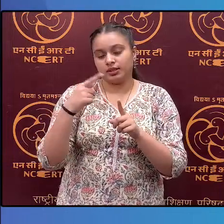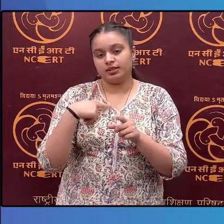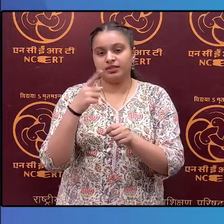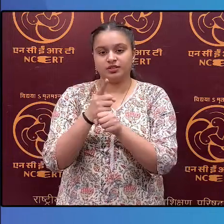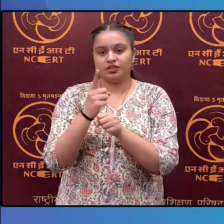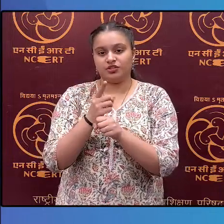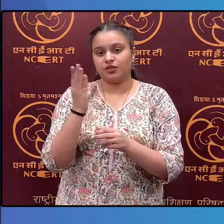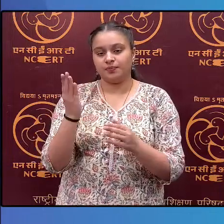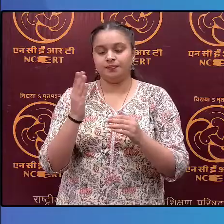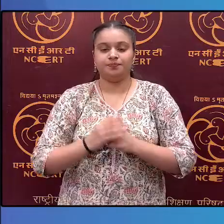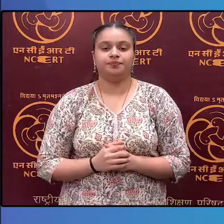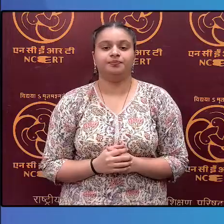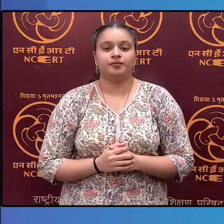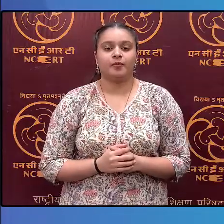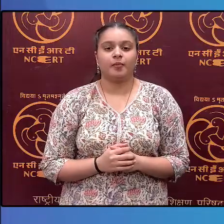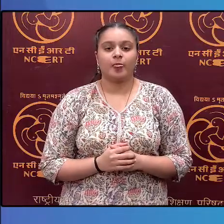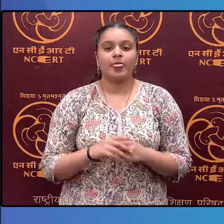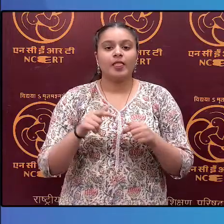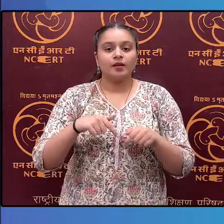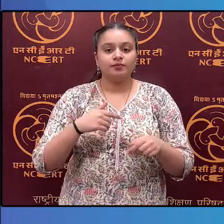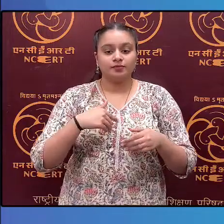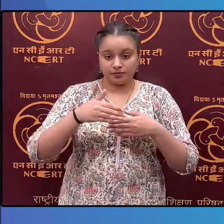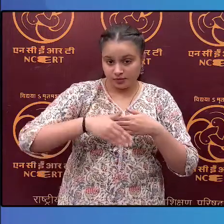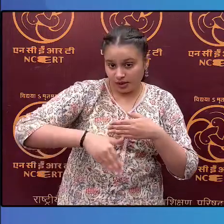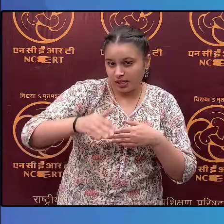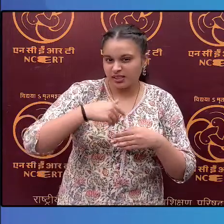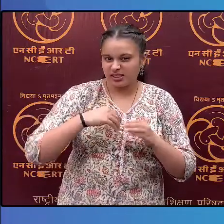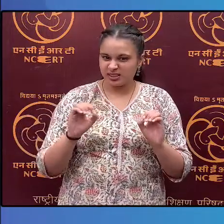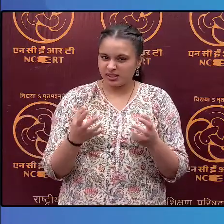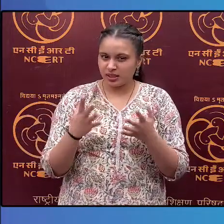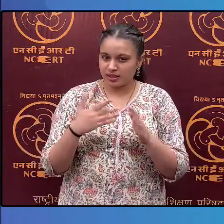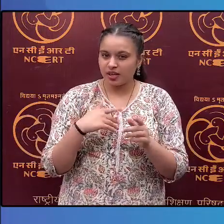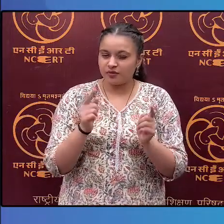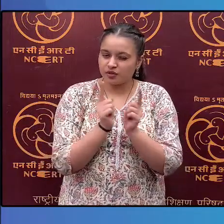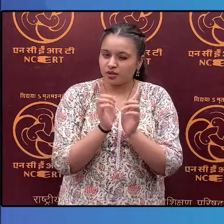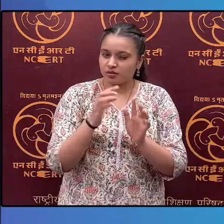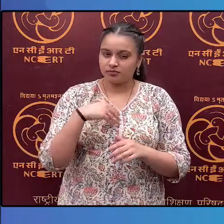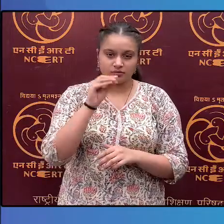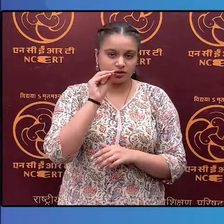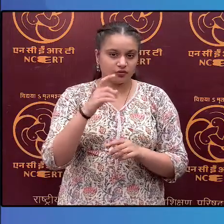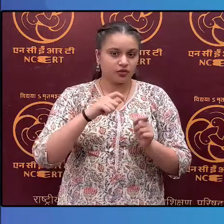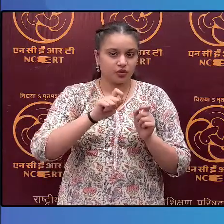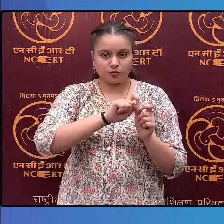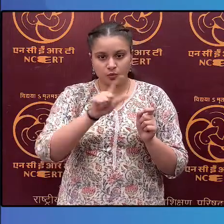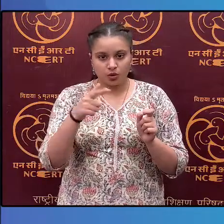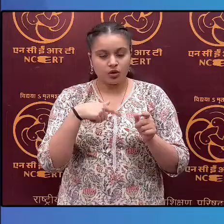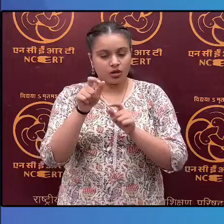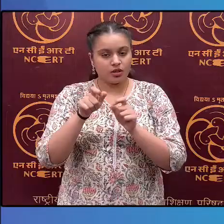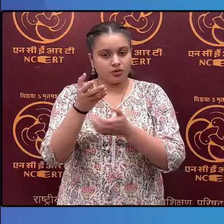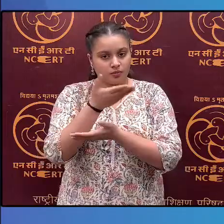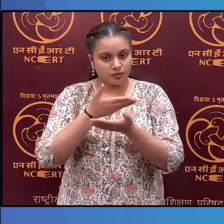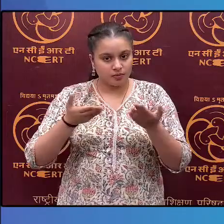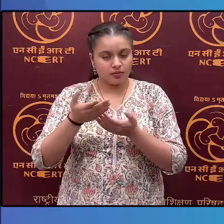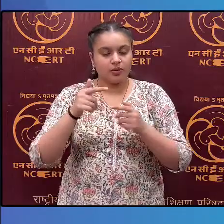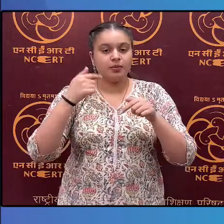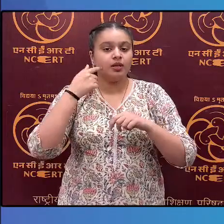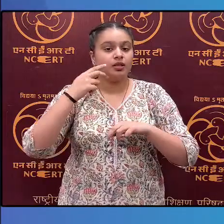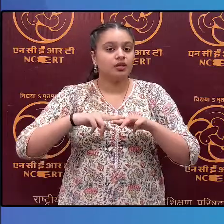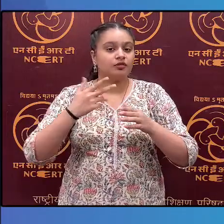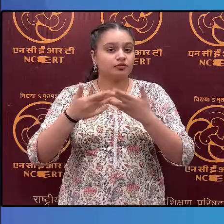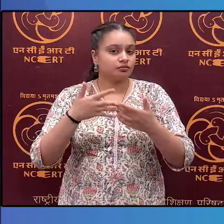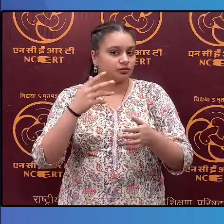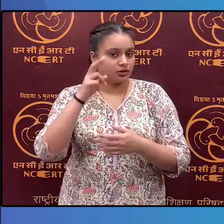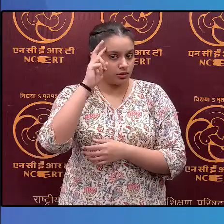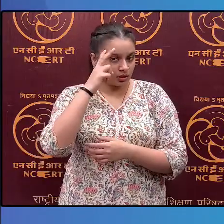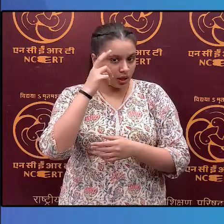ma'am. And before we proceed further, let me give some certain informations to all our viewers. In case bachcho you have any